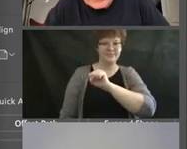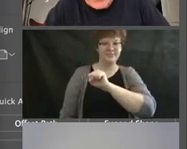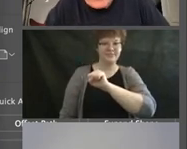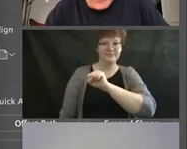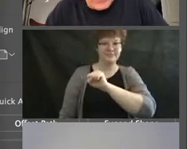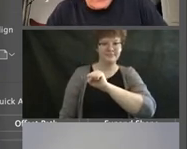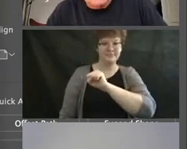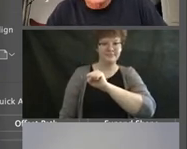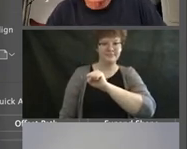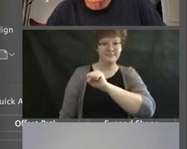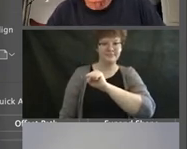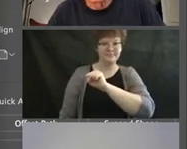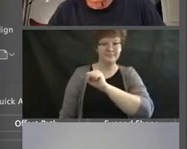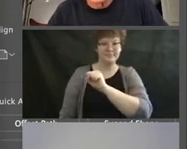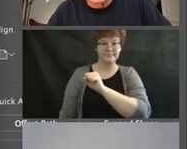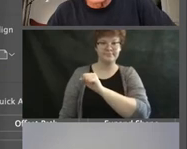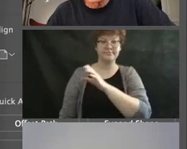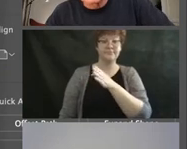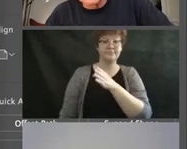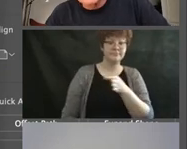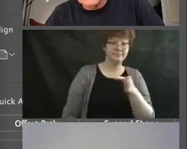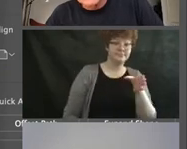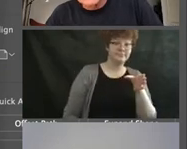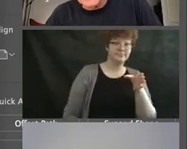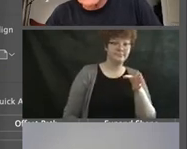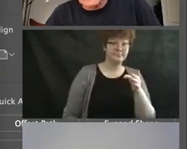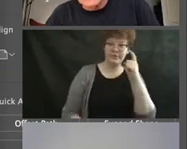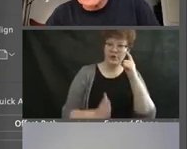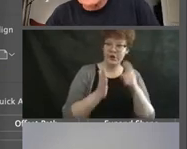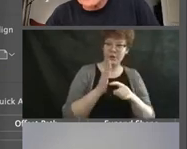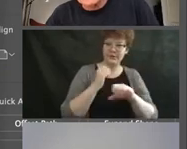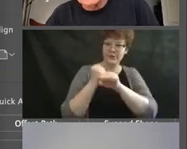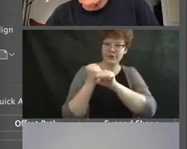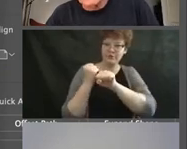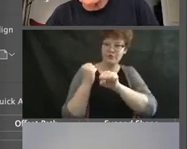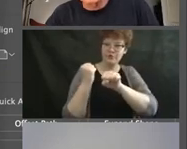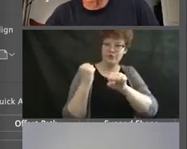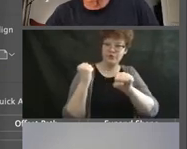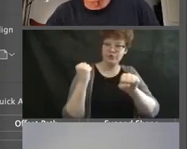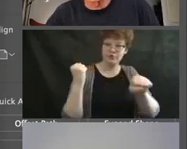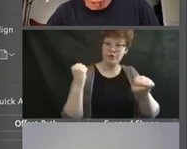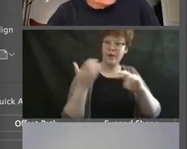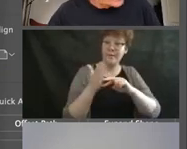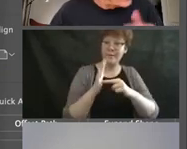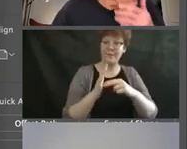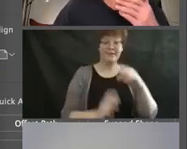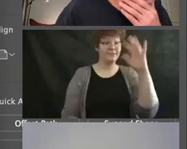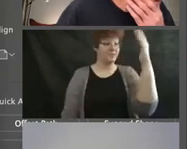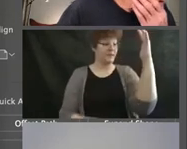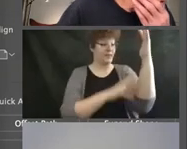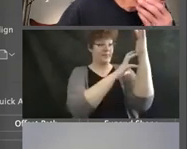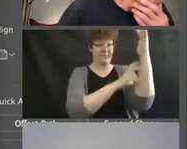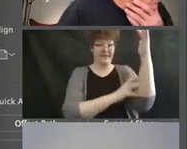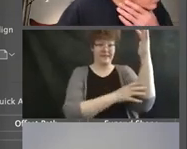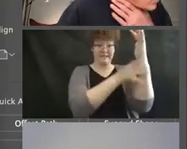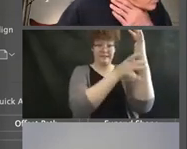5.875 inches. Notice where it's gonna be stretched. It's only gonna stretch the trunk of the tree. And then the